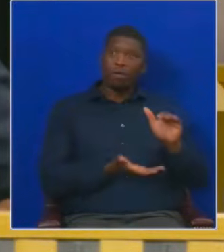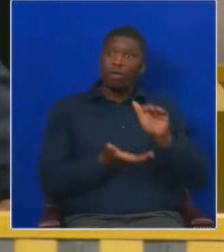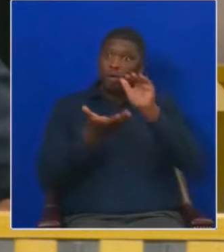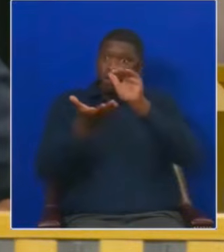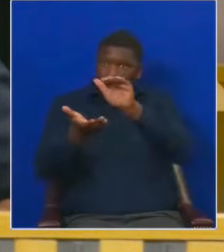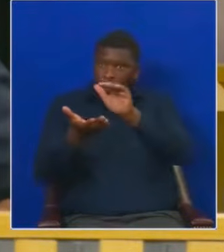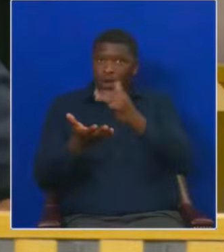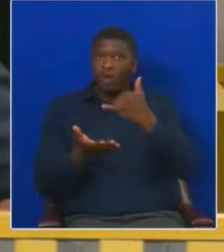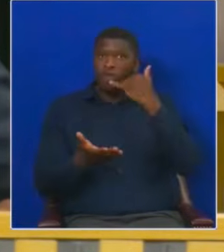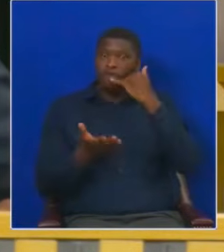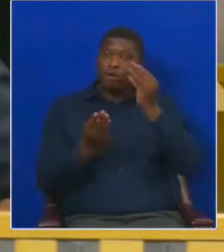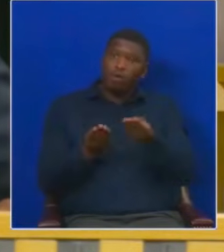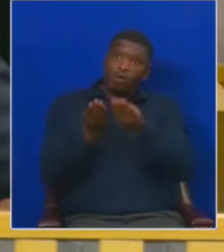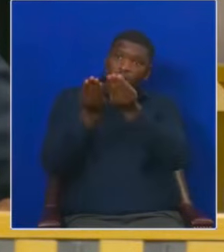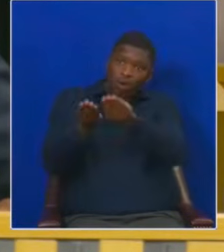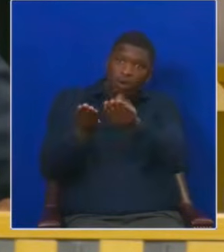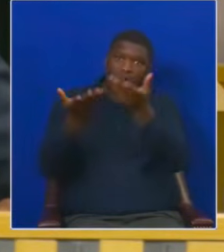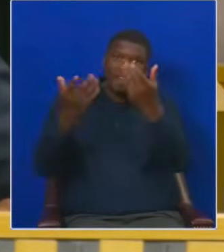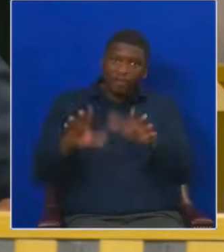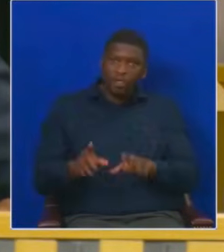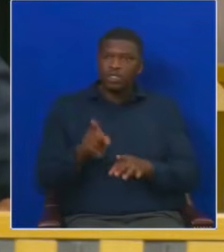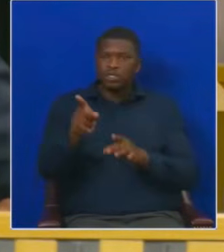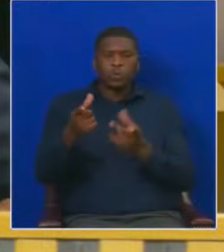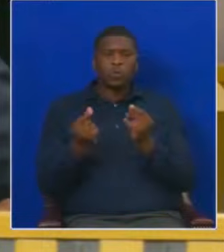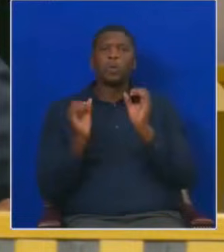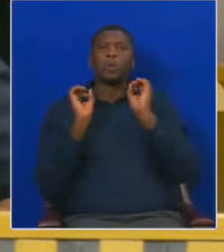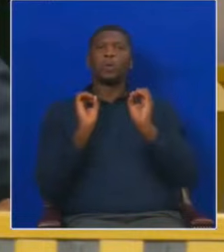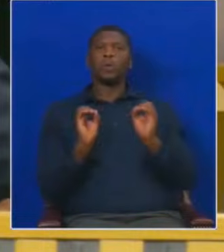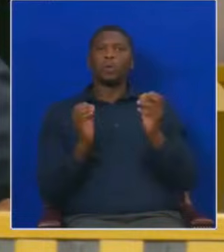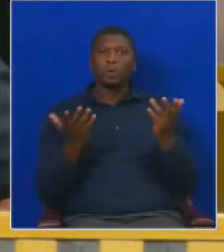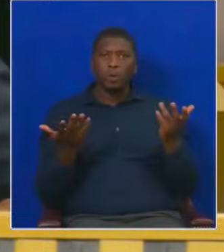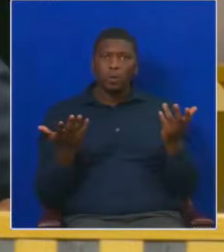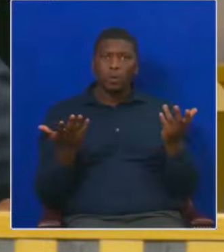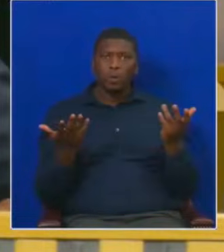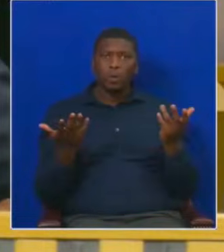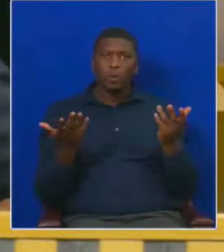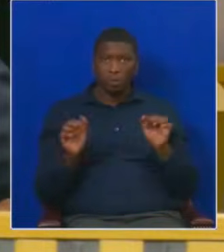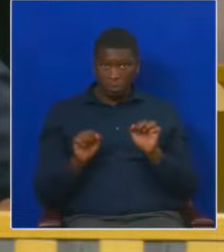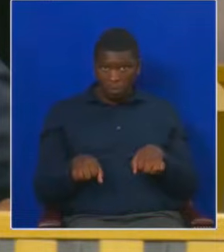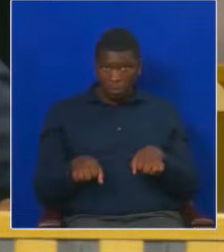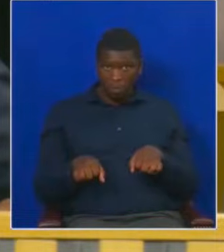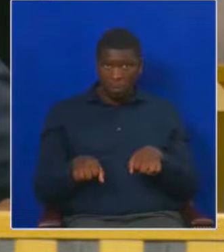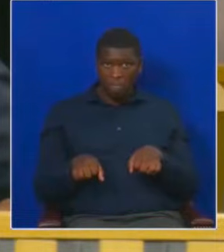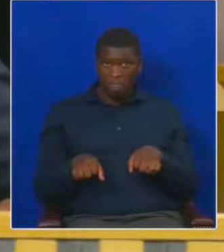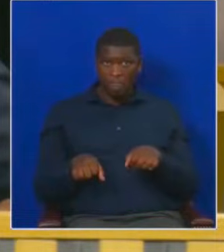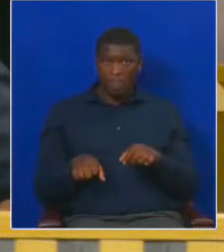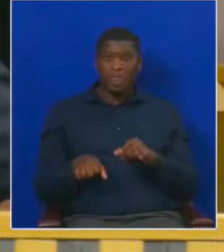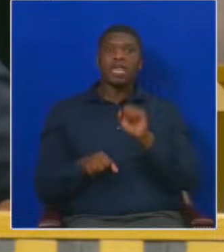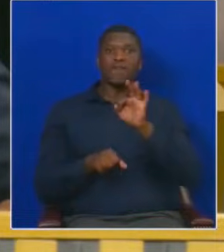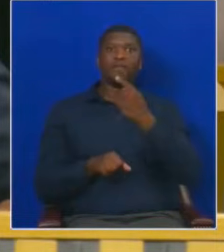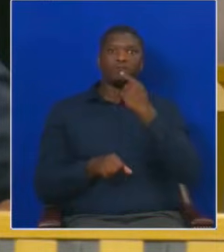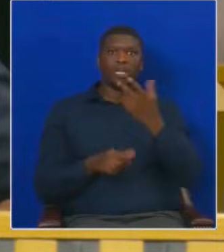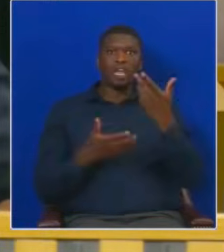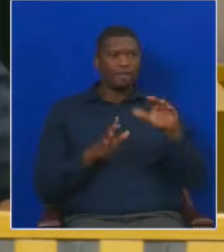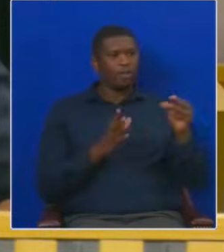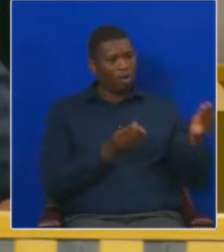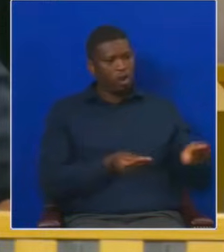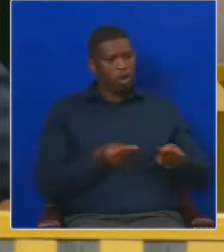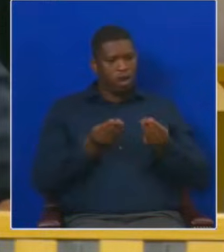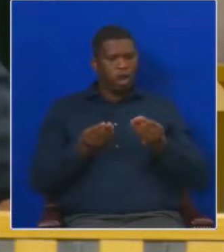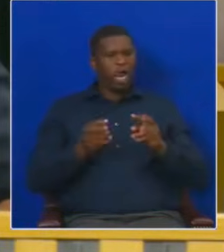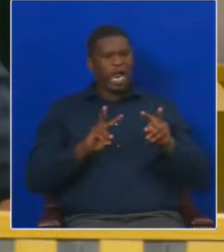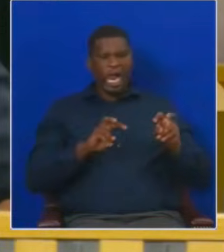that was not done. And it's different altogether if it was a case of them